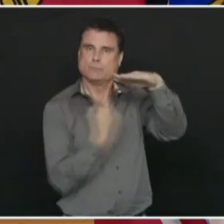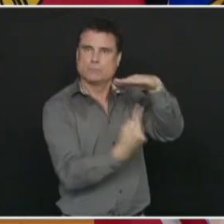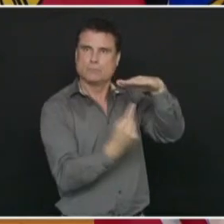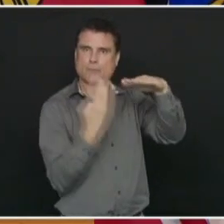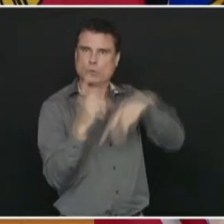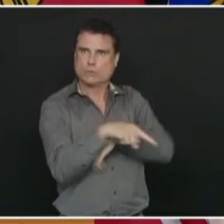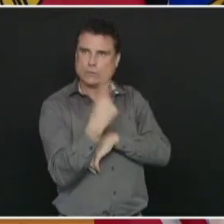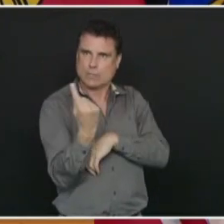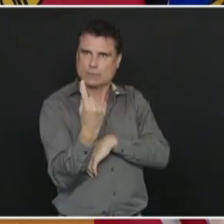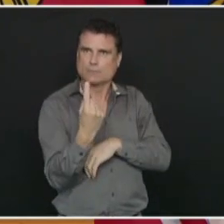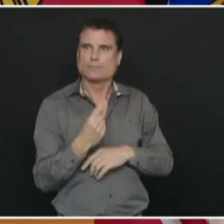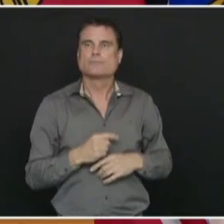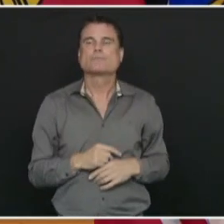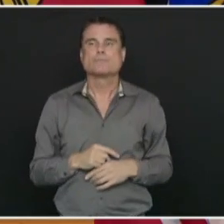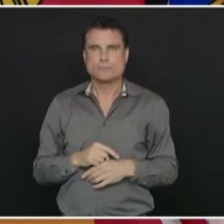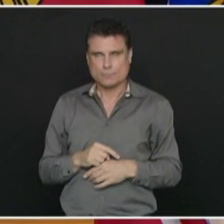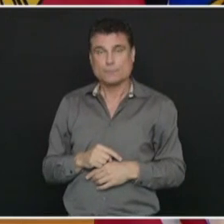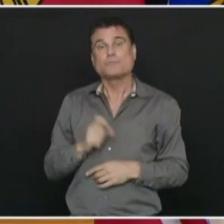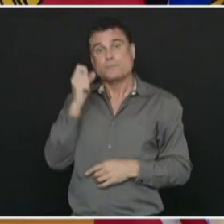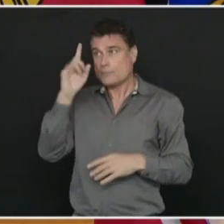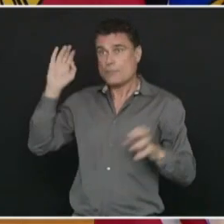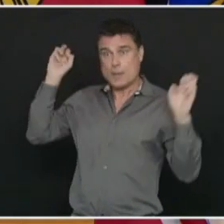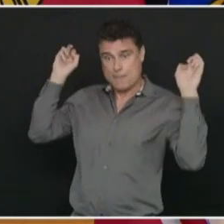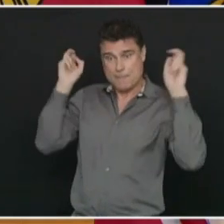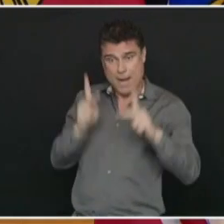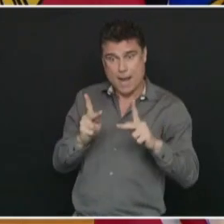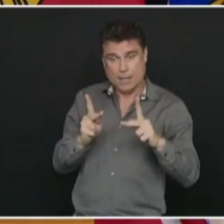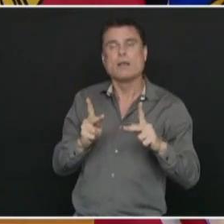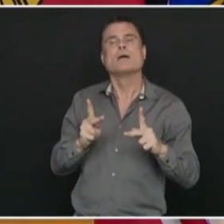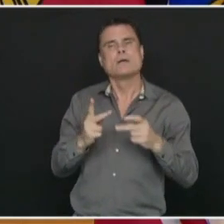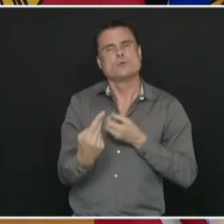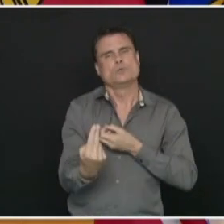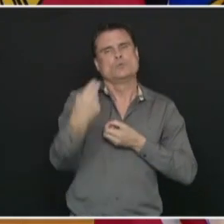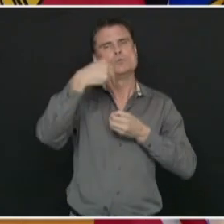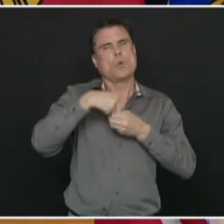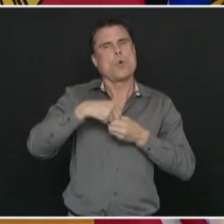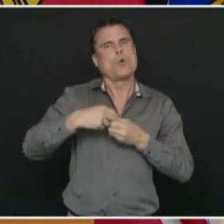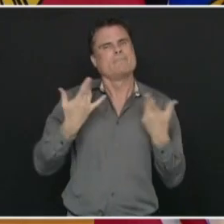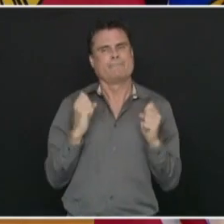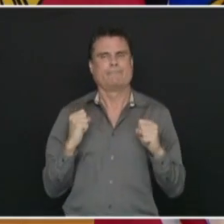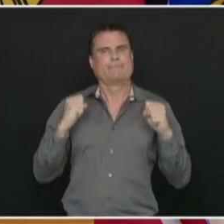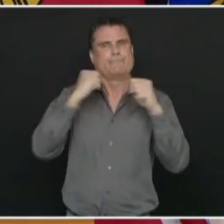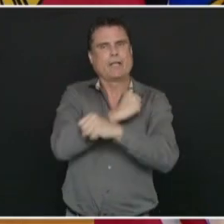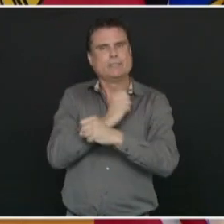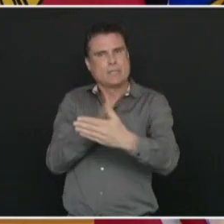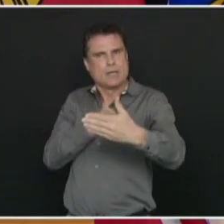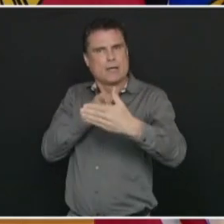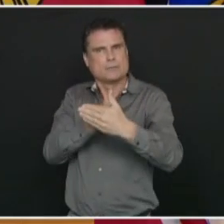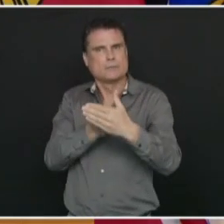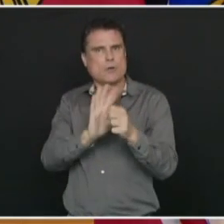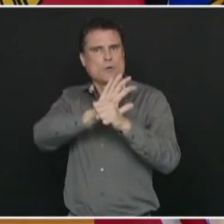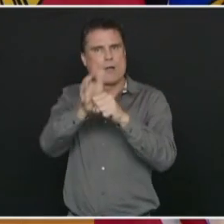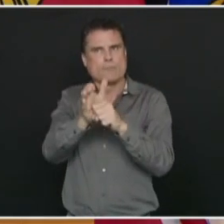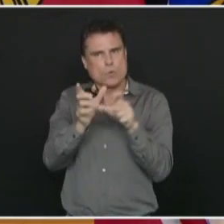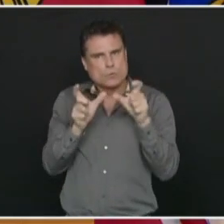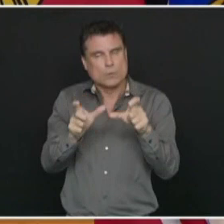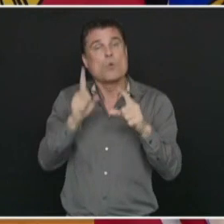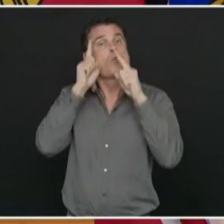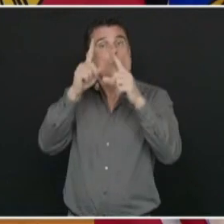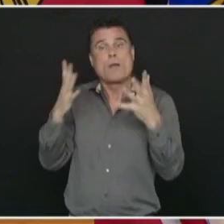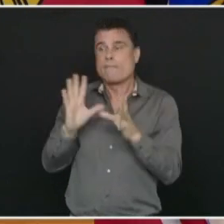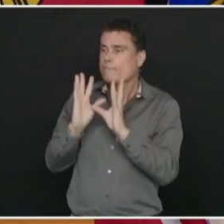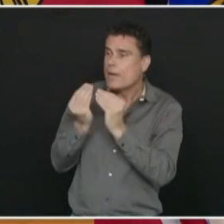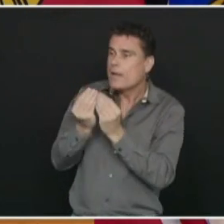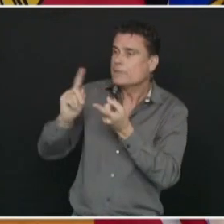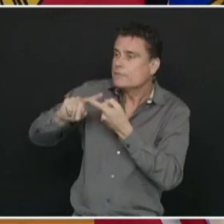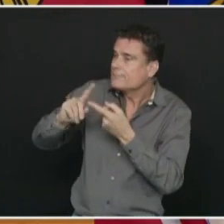unmute your phones. You will not be audible until we call your name. First question today is from Bon Palmer with the province. Go ahead. Good